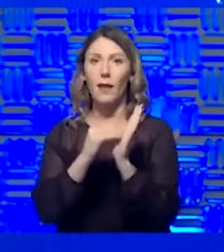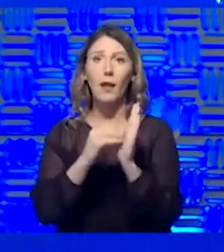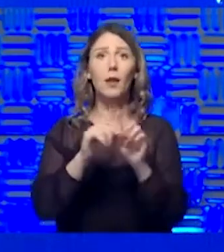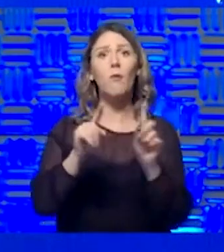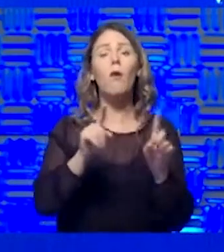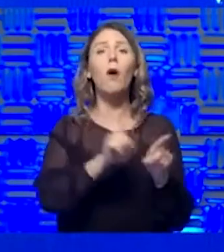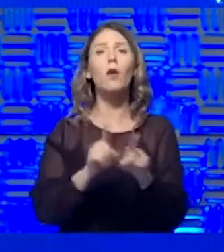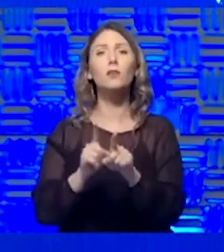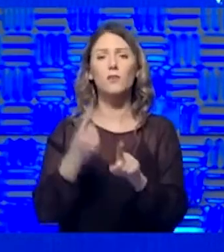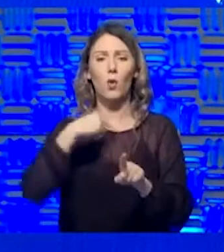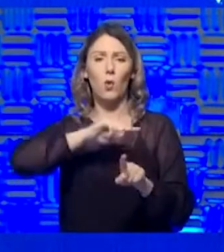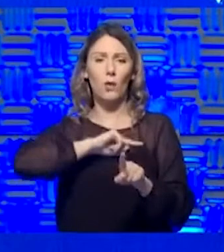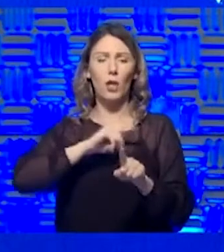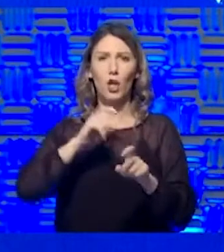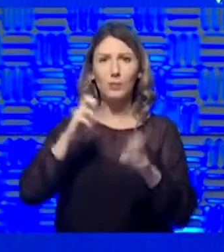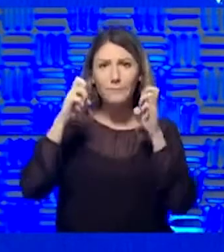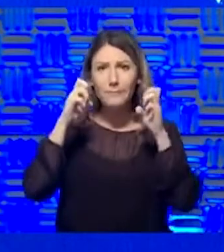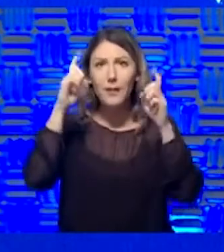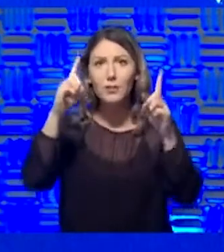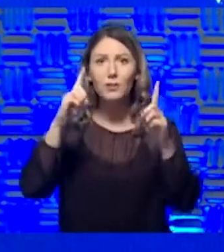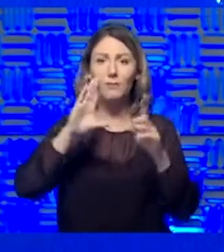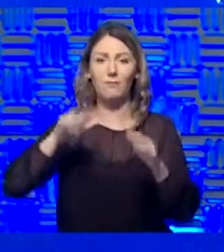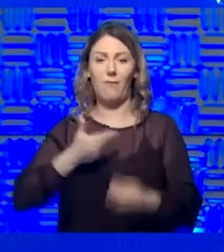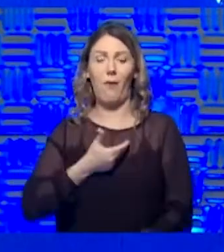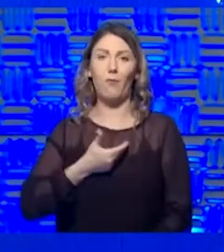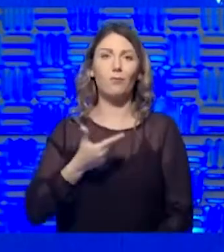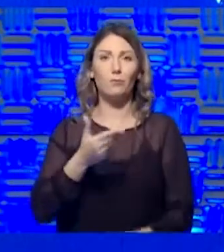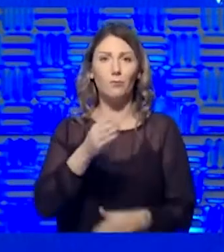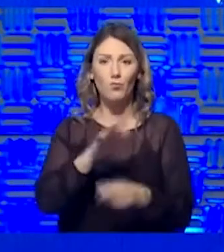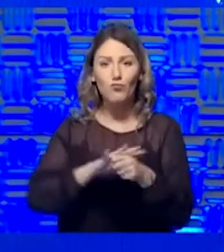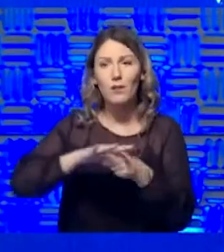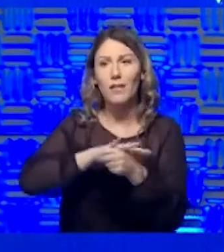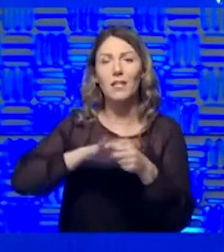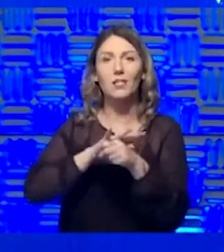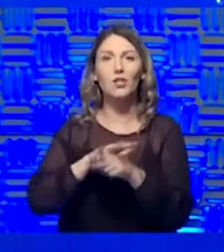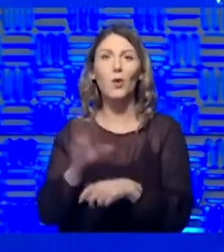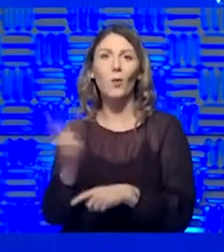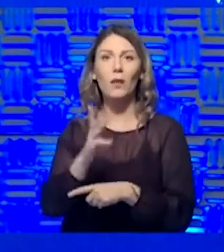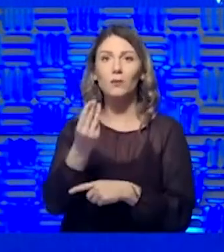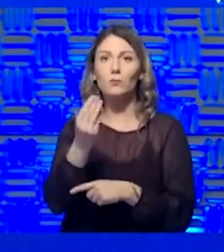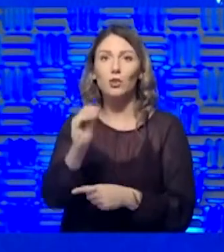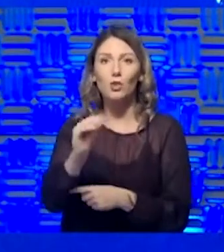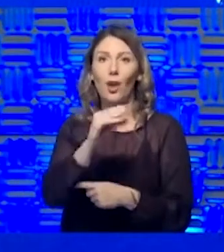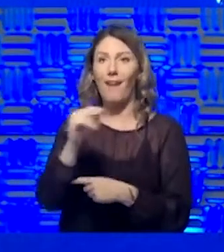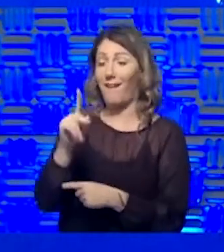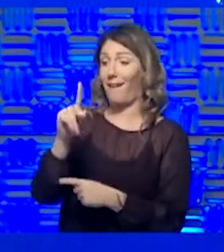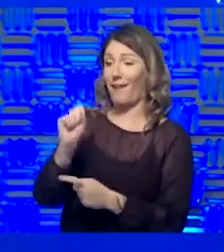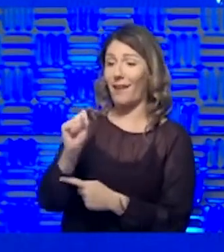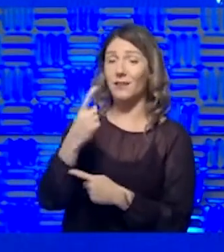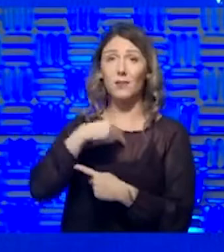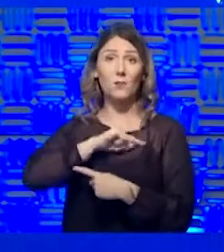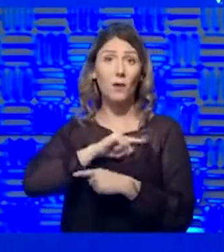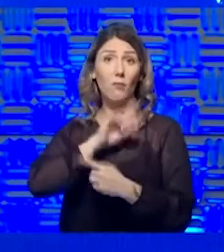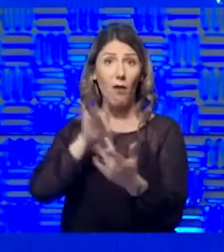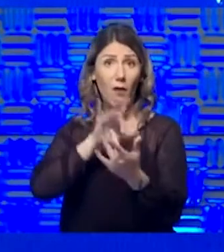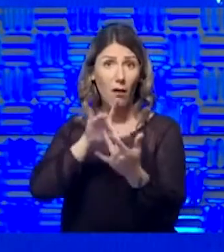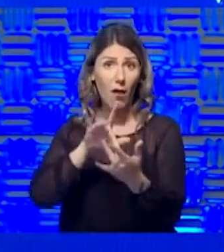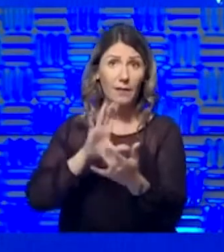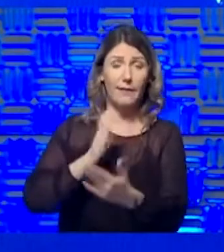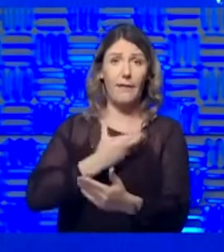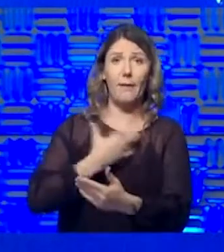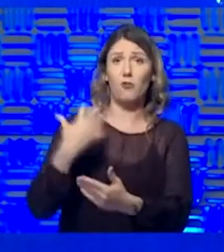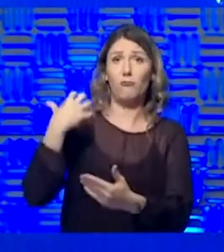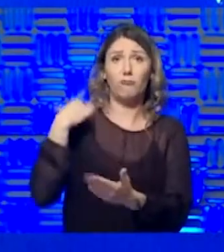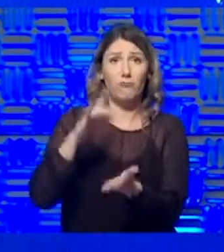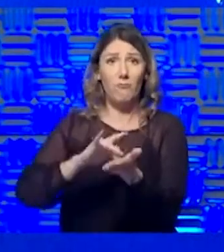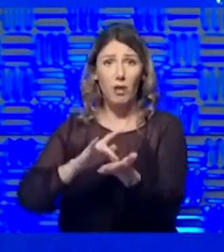our region, Western Missouri and Kansas, because we've been in conversations with chief medical officers throughout mm-hmm. our bi-state